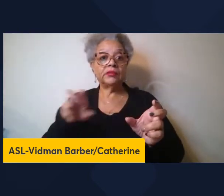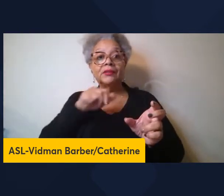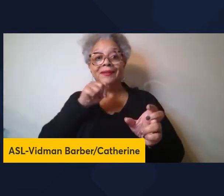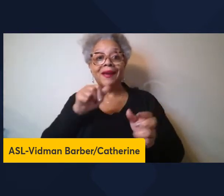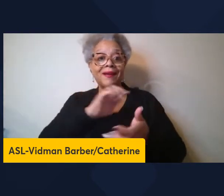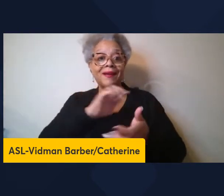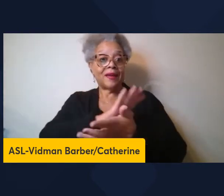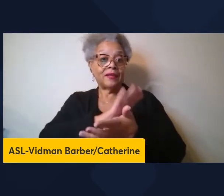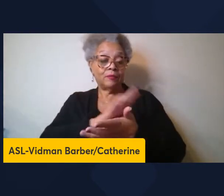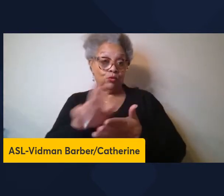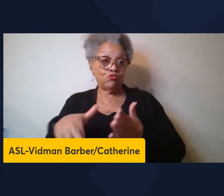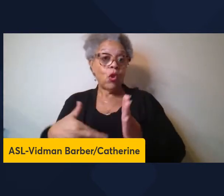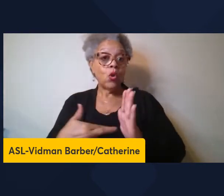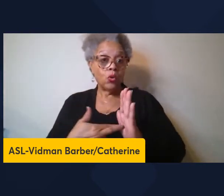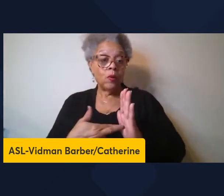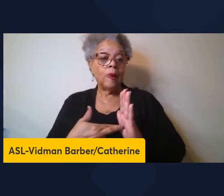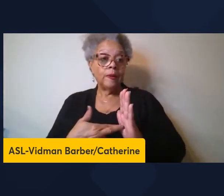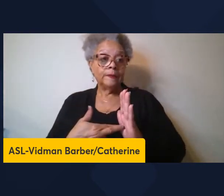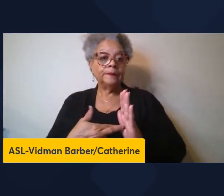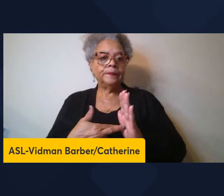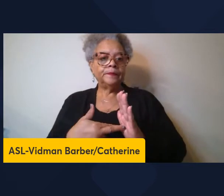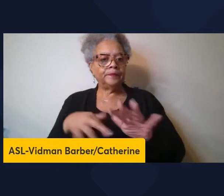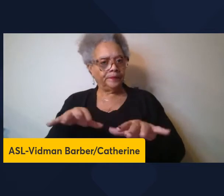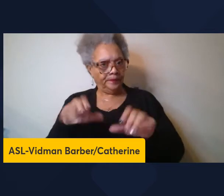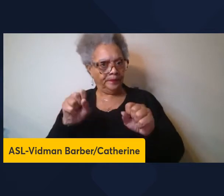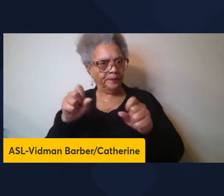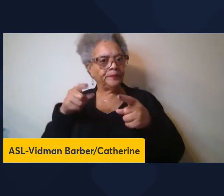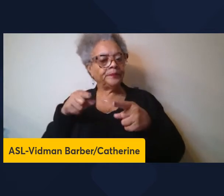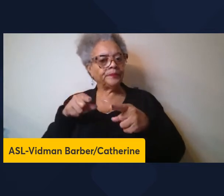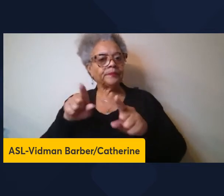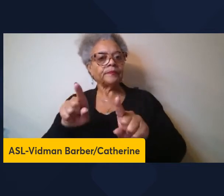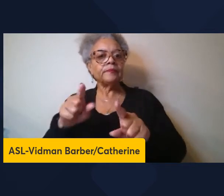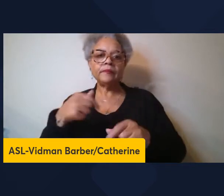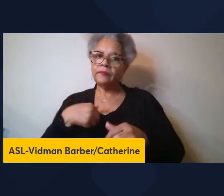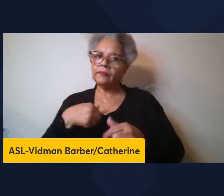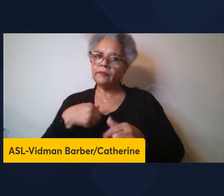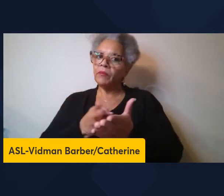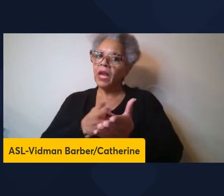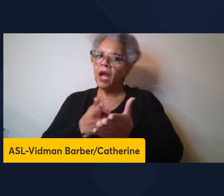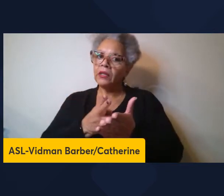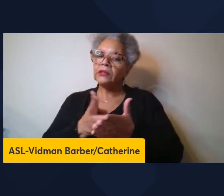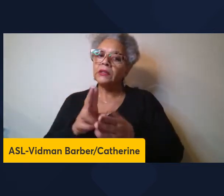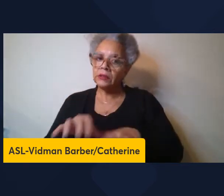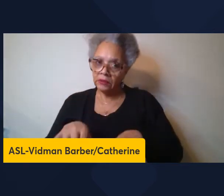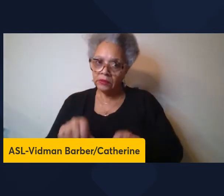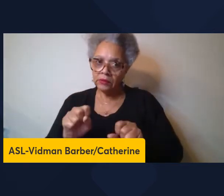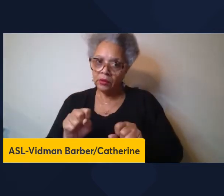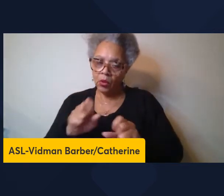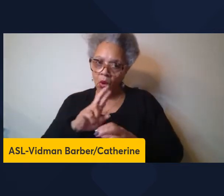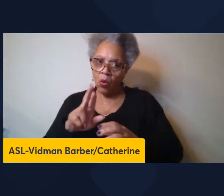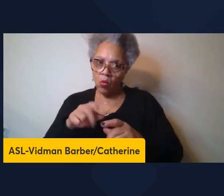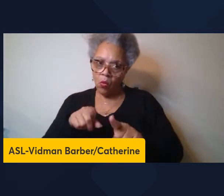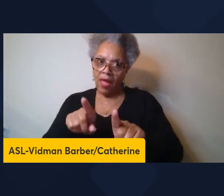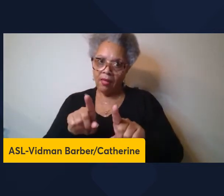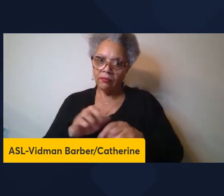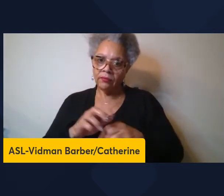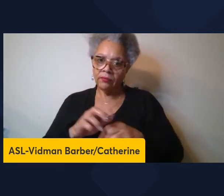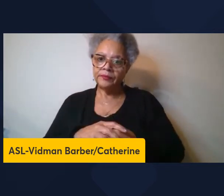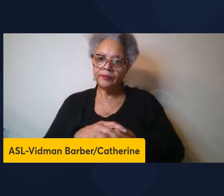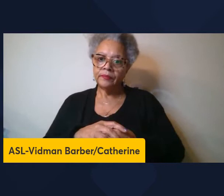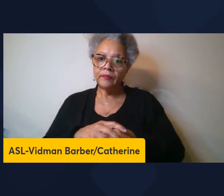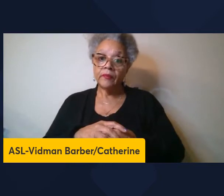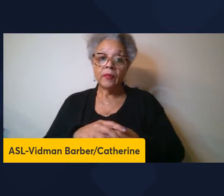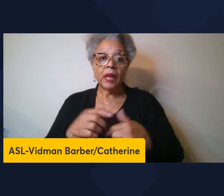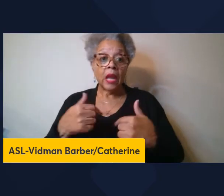role, it took a while. I will be honest with you, it took a while for that to happen. And I'll start with